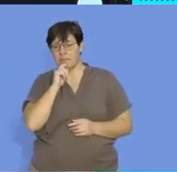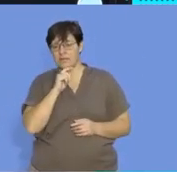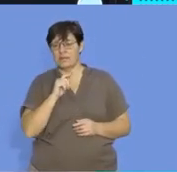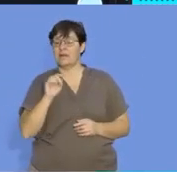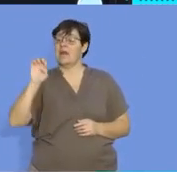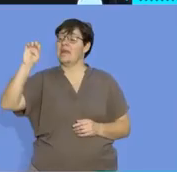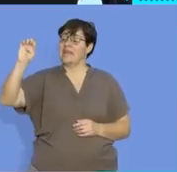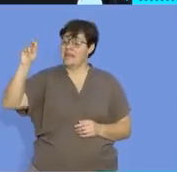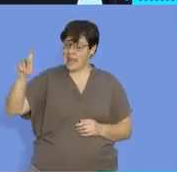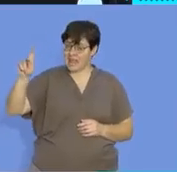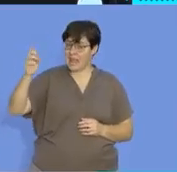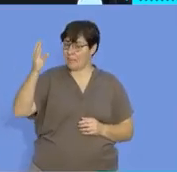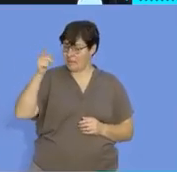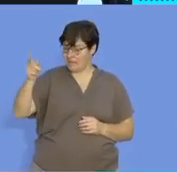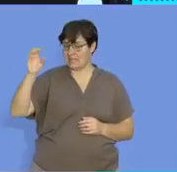energy is 0.